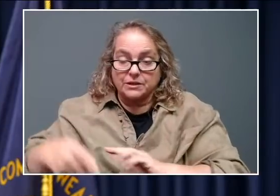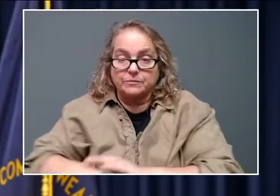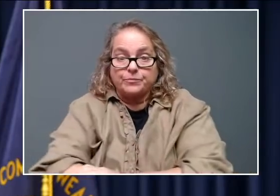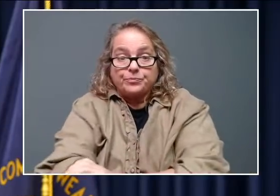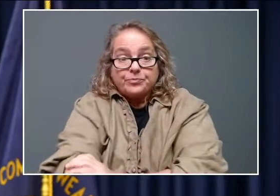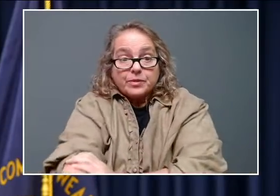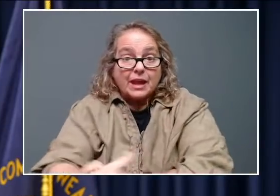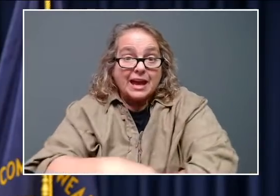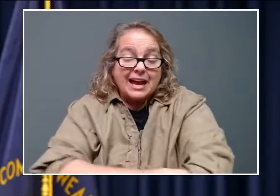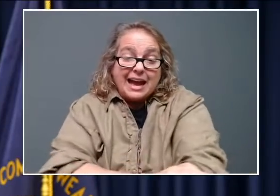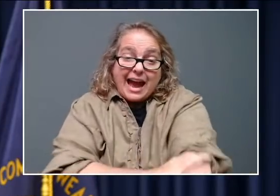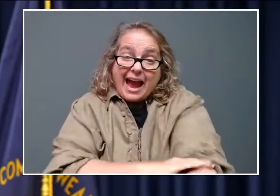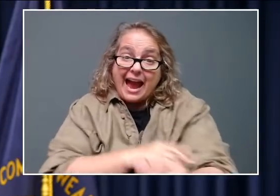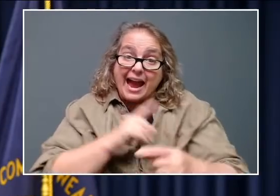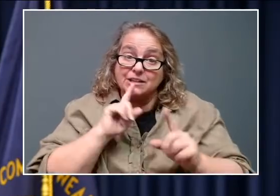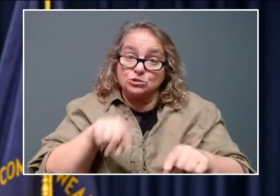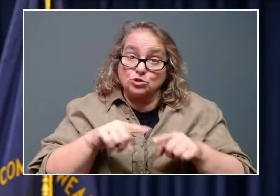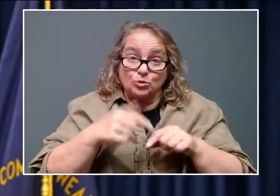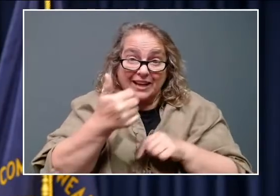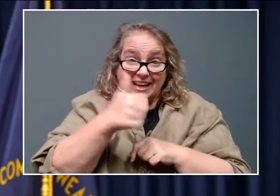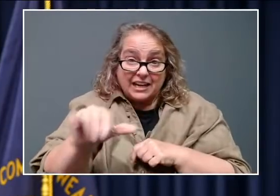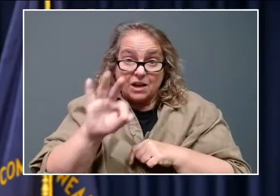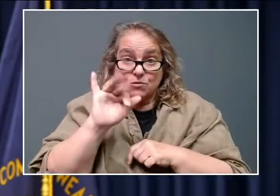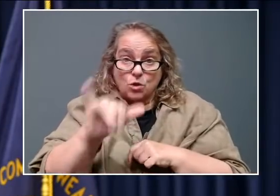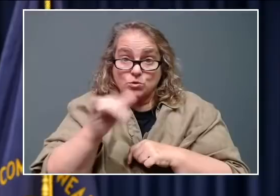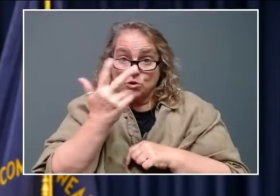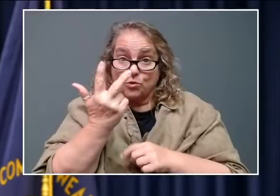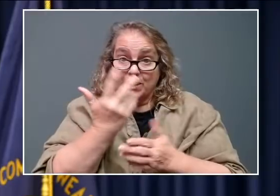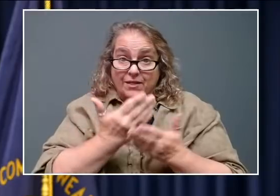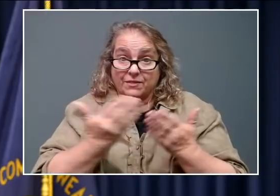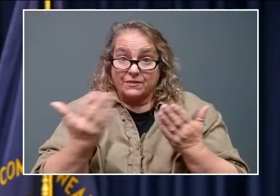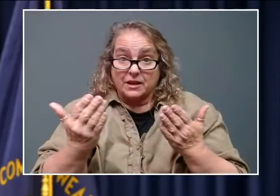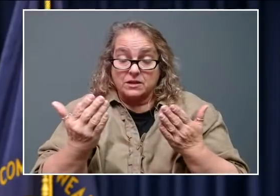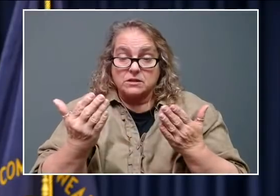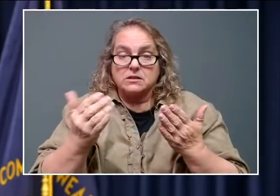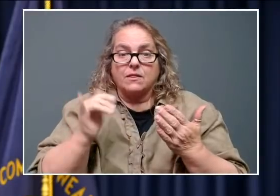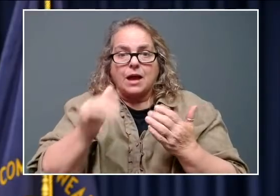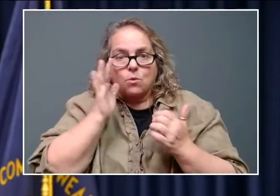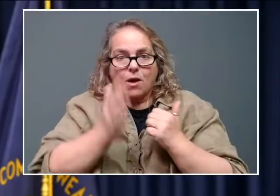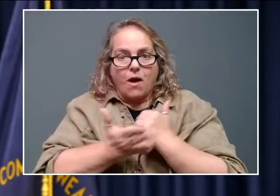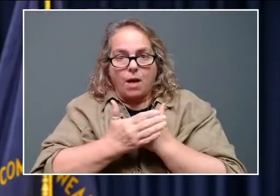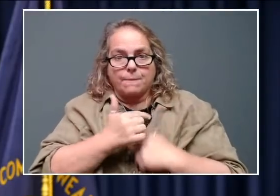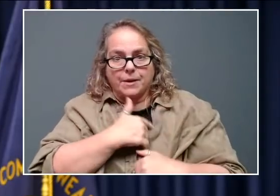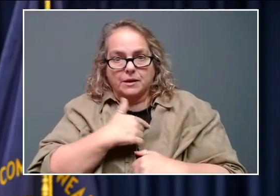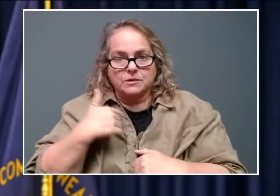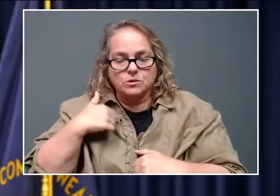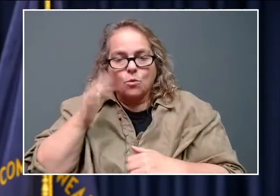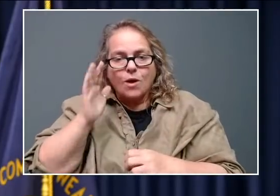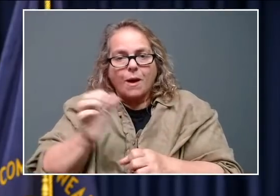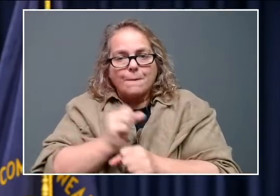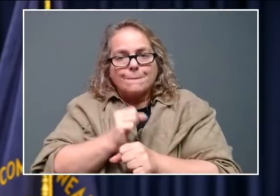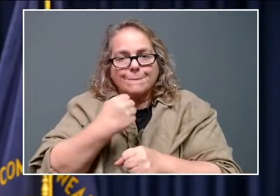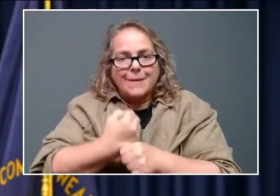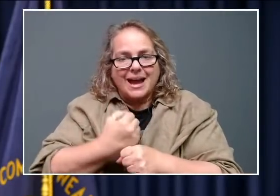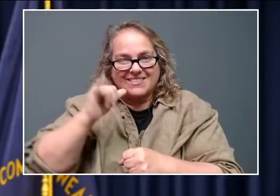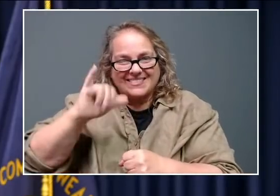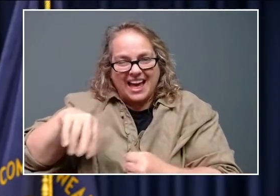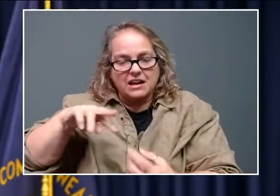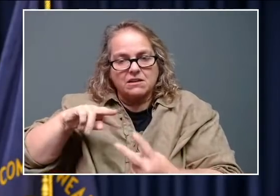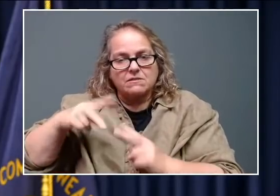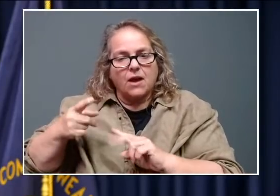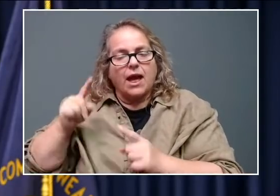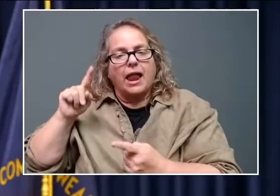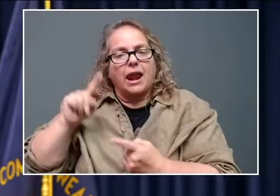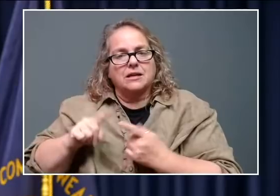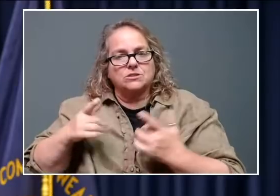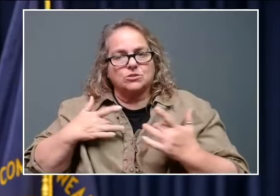that comes out in our favor will make the variant much less concerning. And the reason